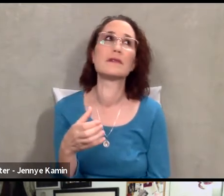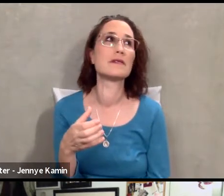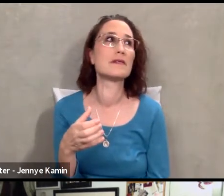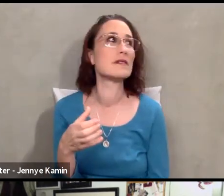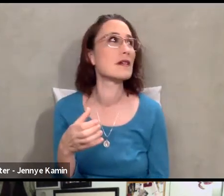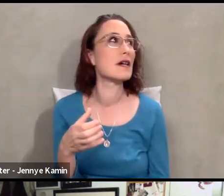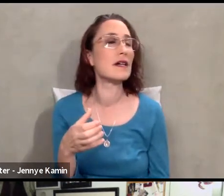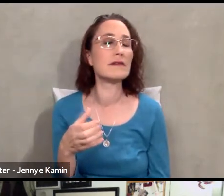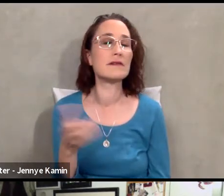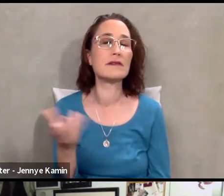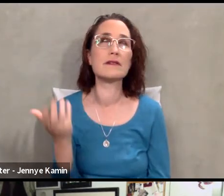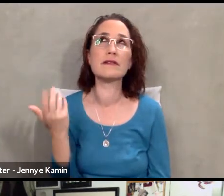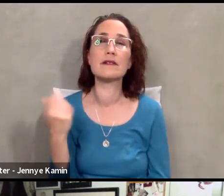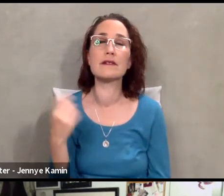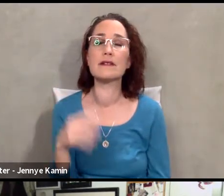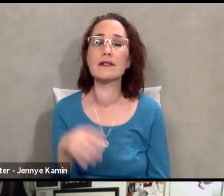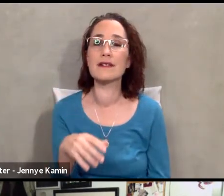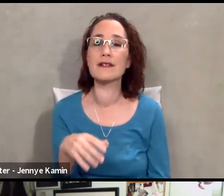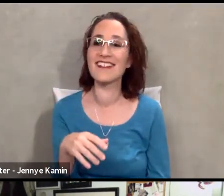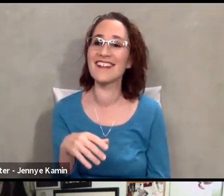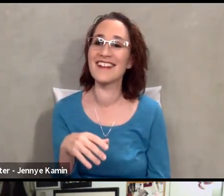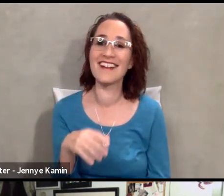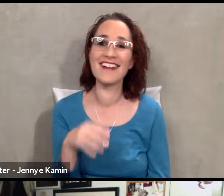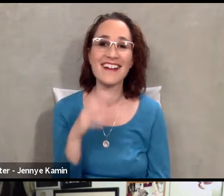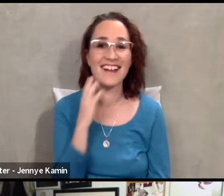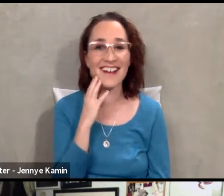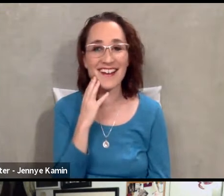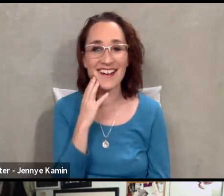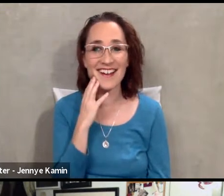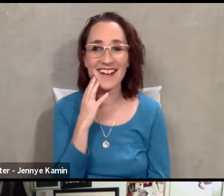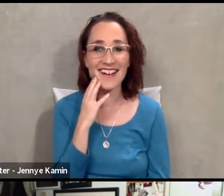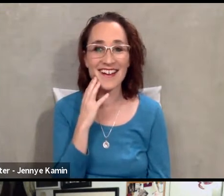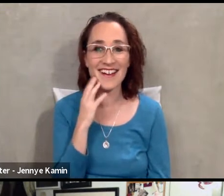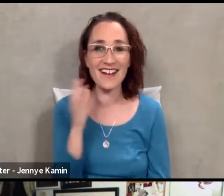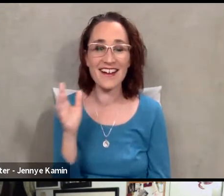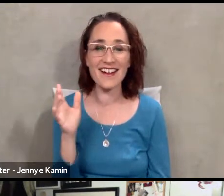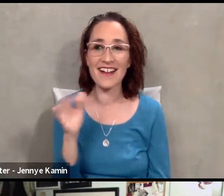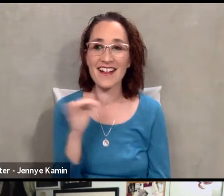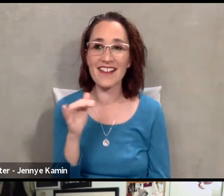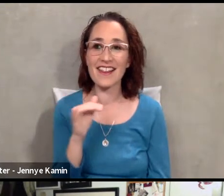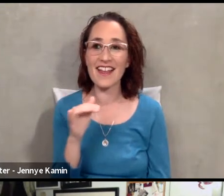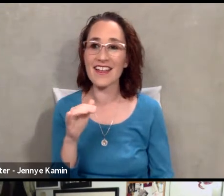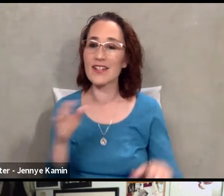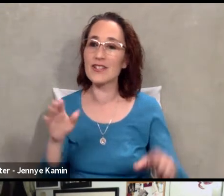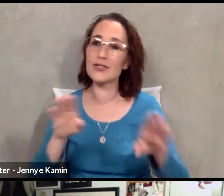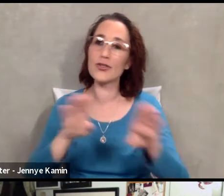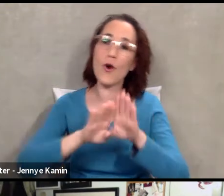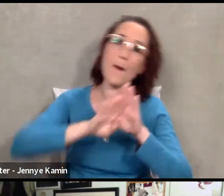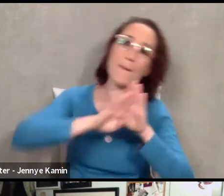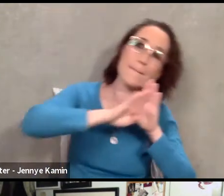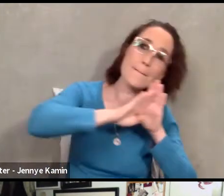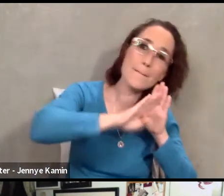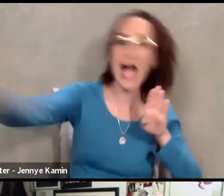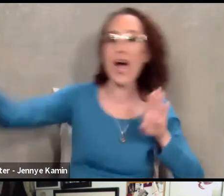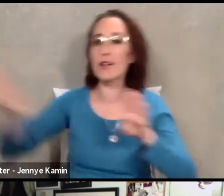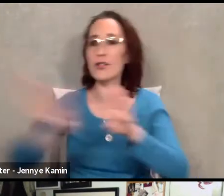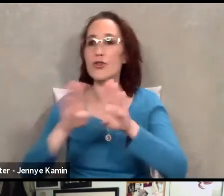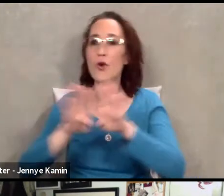I just was so, it was like a door slamming open. So right. As I was sitting